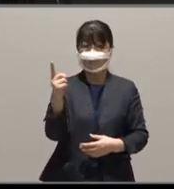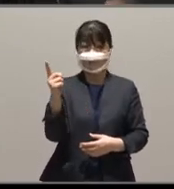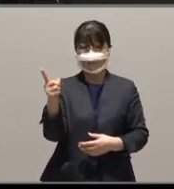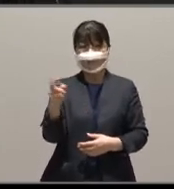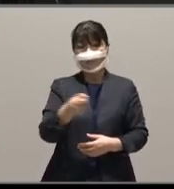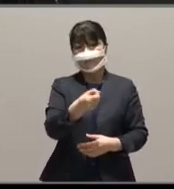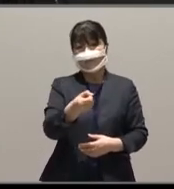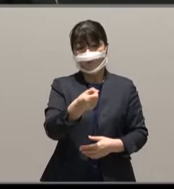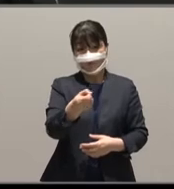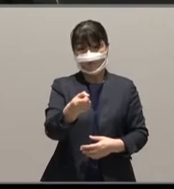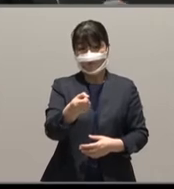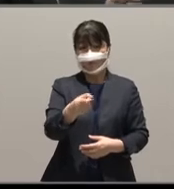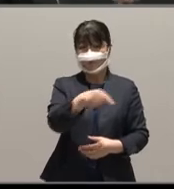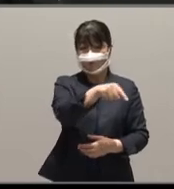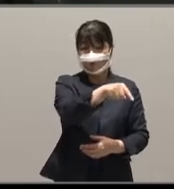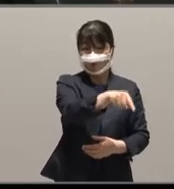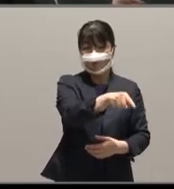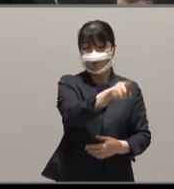And he